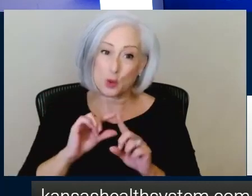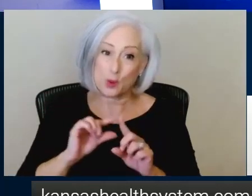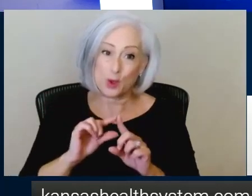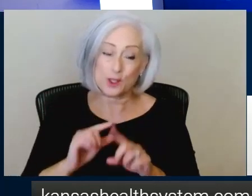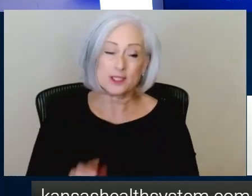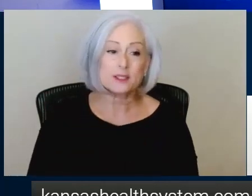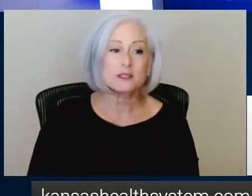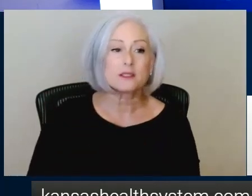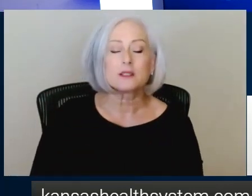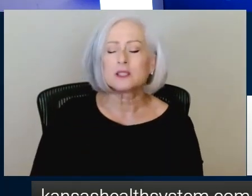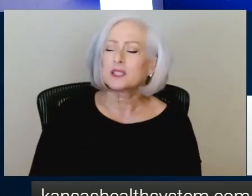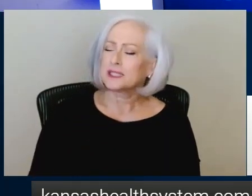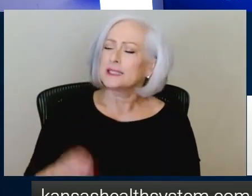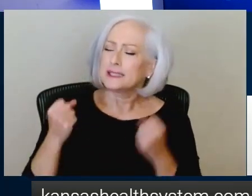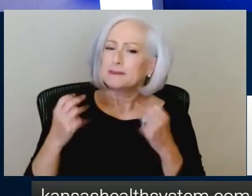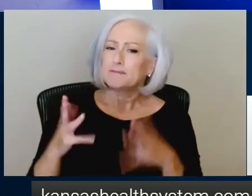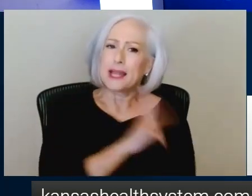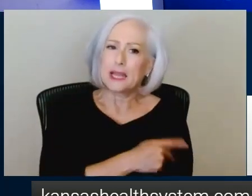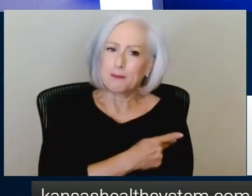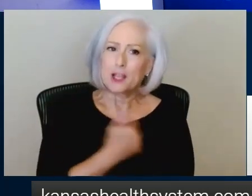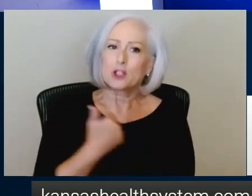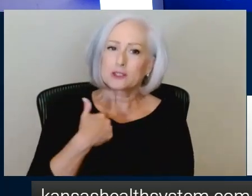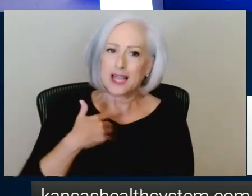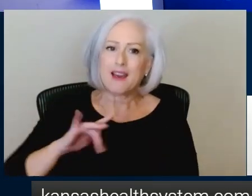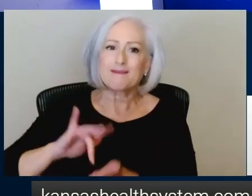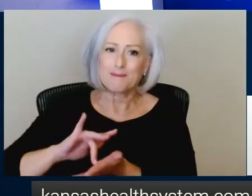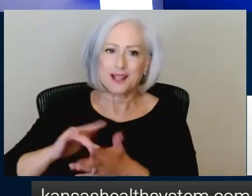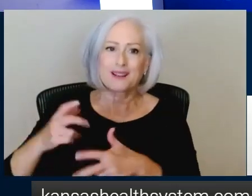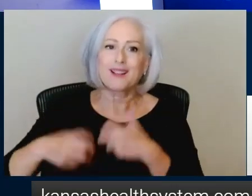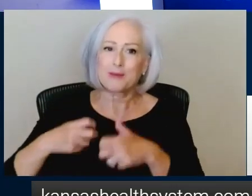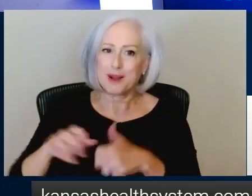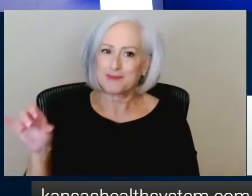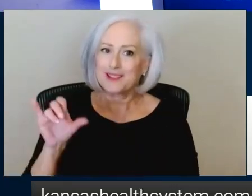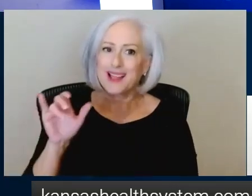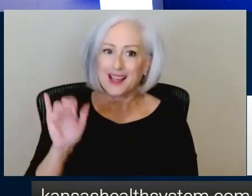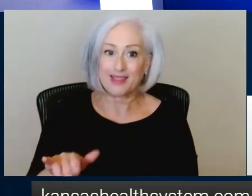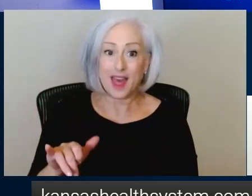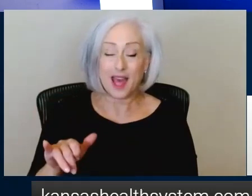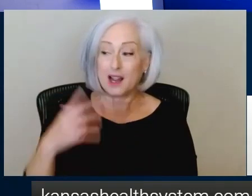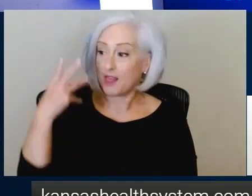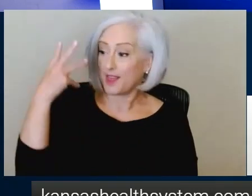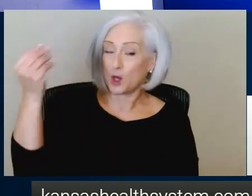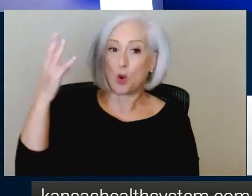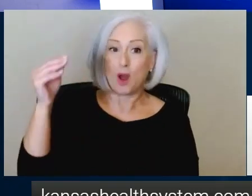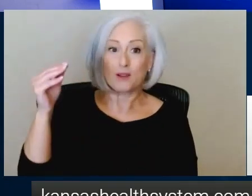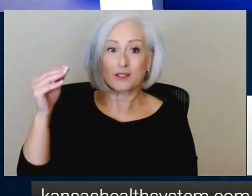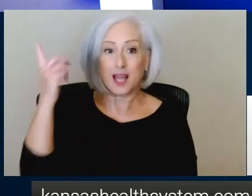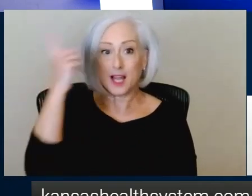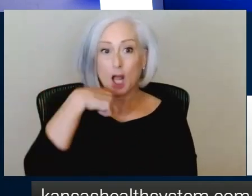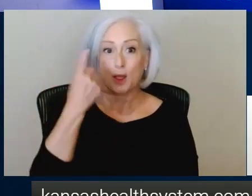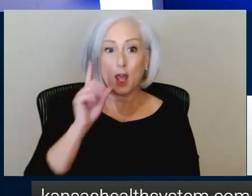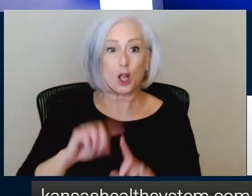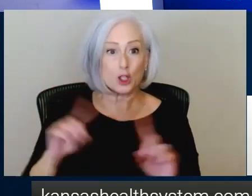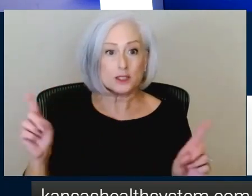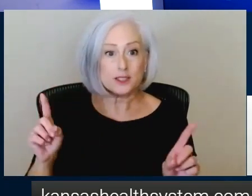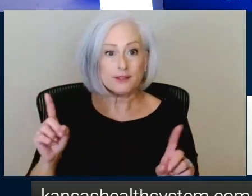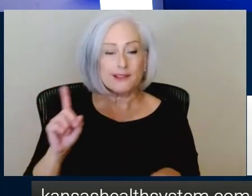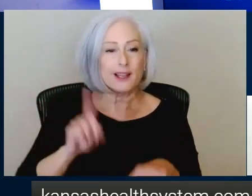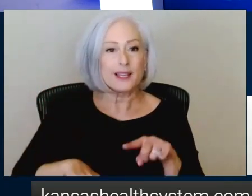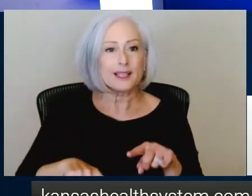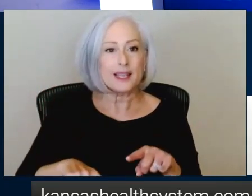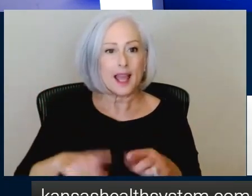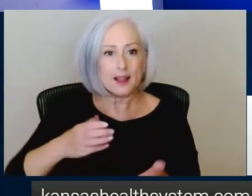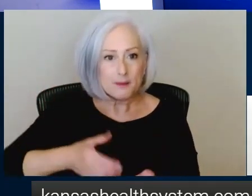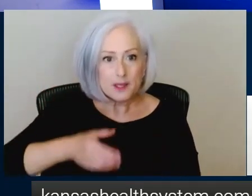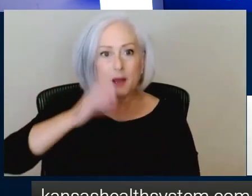think a lot of patients who have these sort of medical issues, right? When they go out in public and they look so different, or they can't hold their glass of water